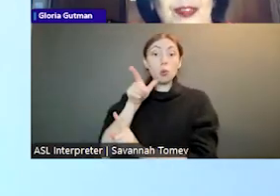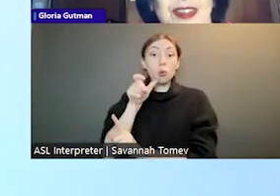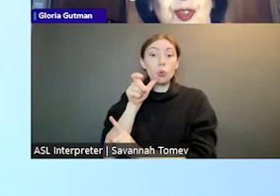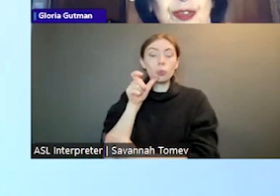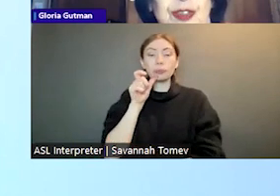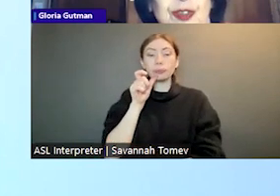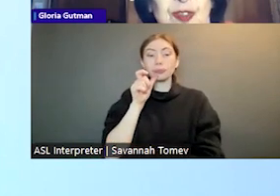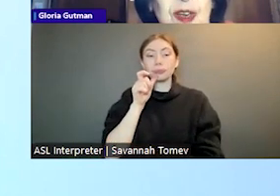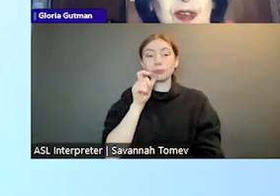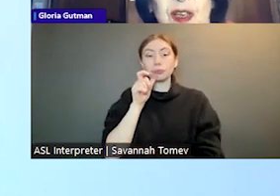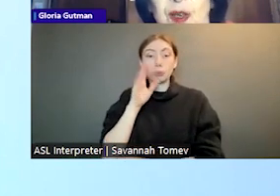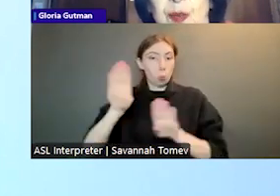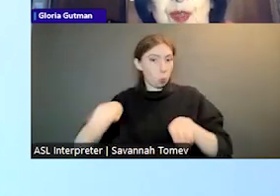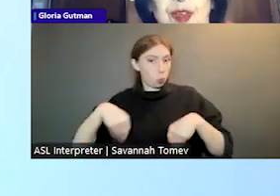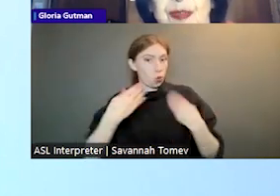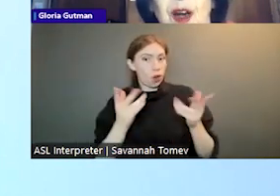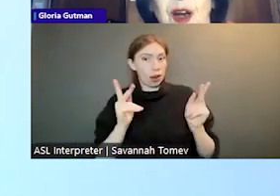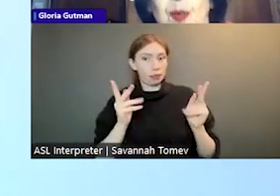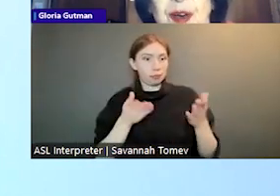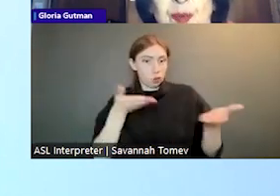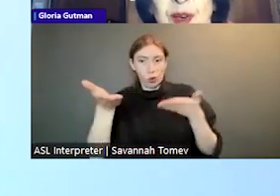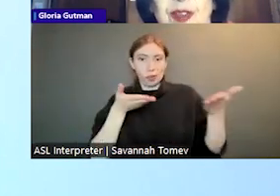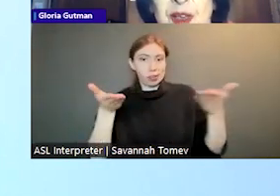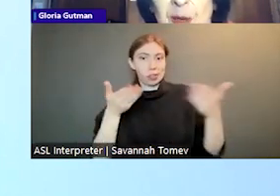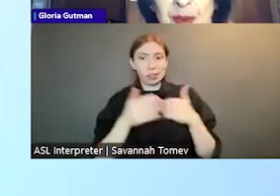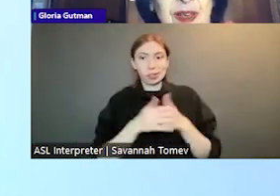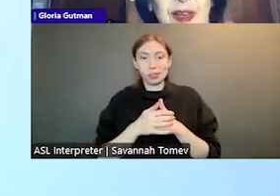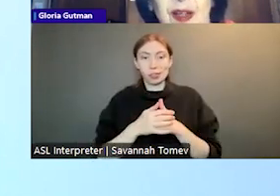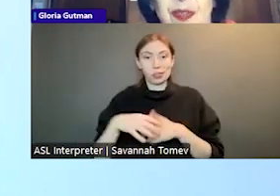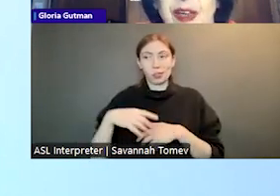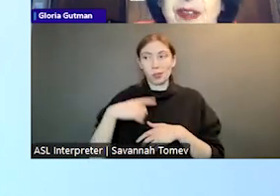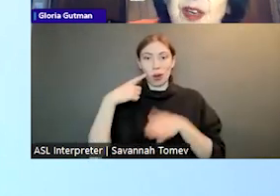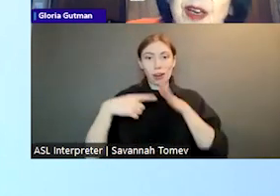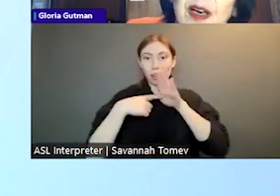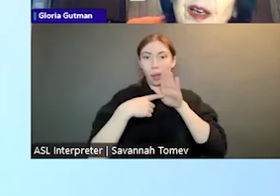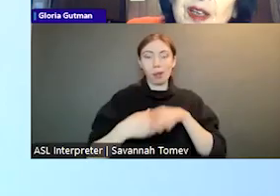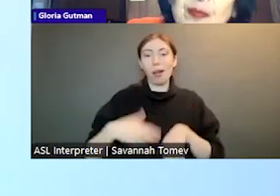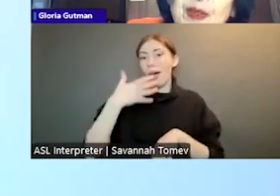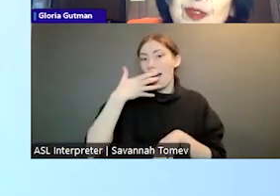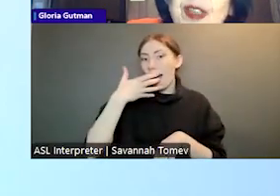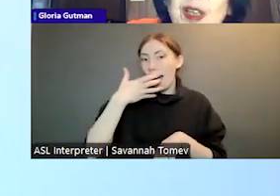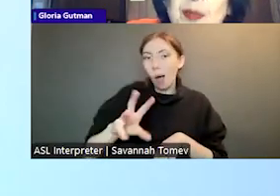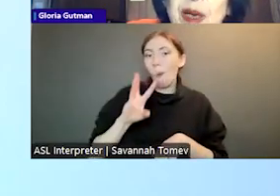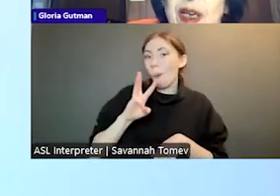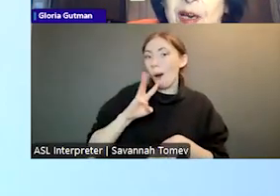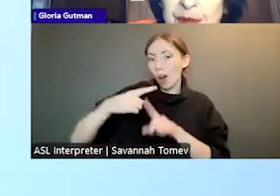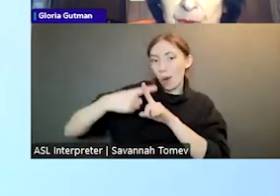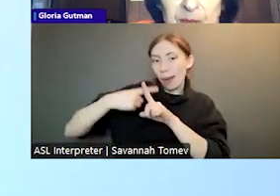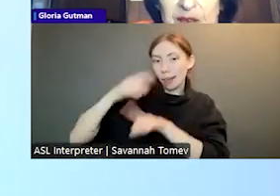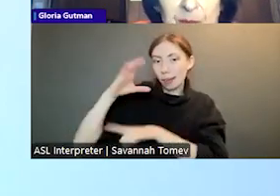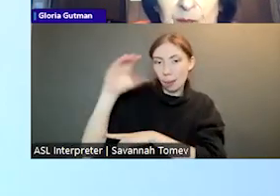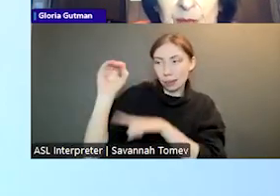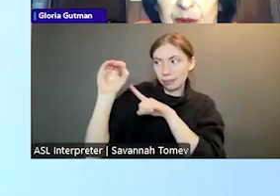that provide services. Like here, it was the hot water rental company that kept taking money out of